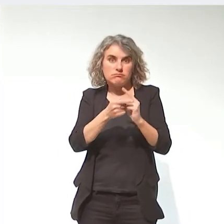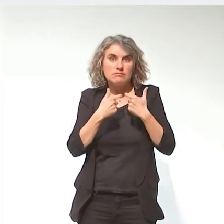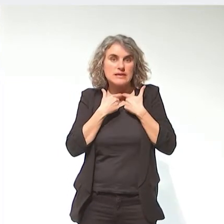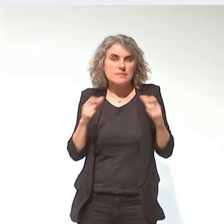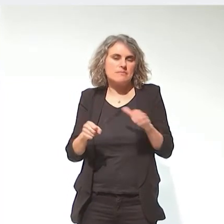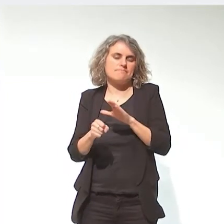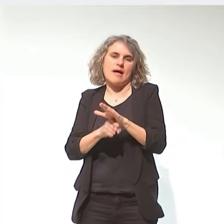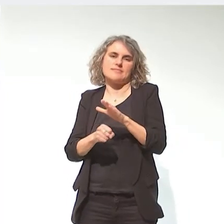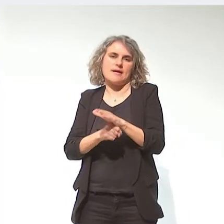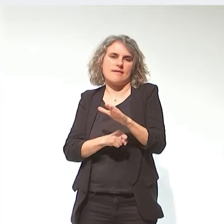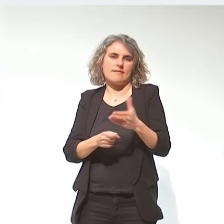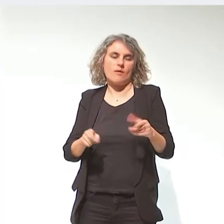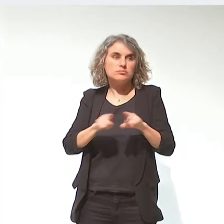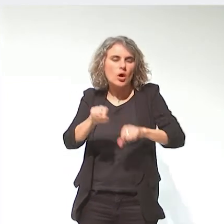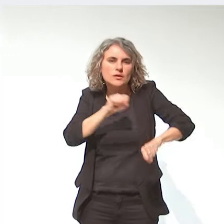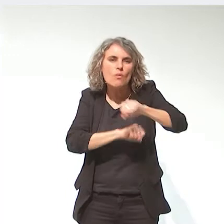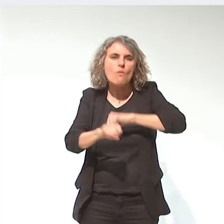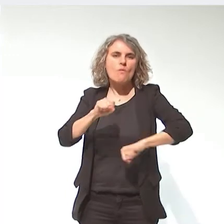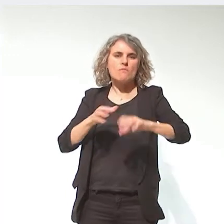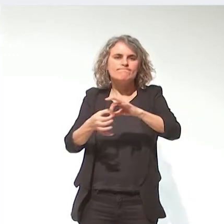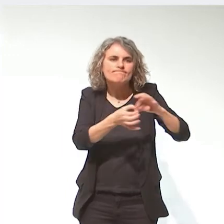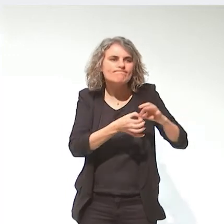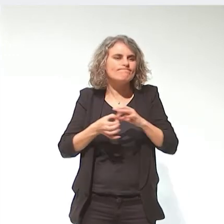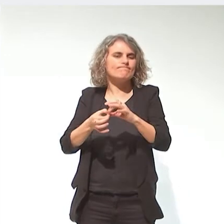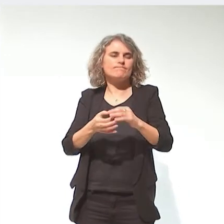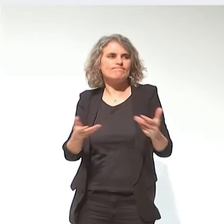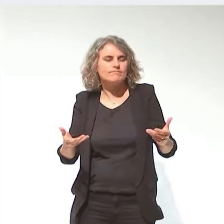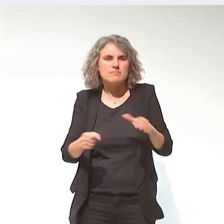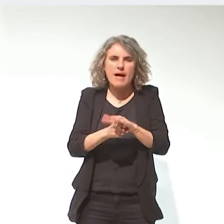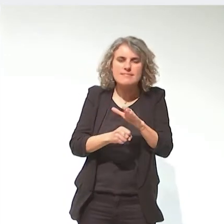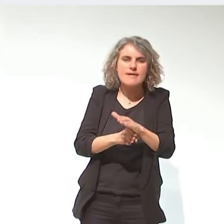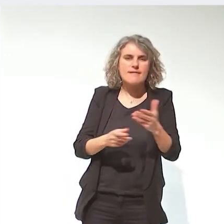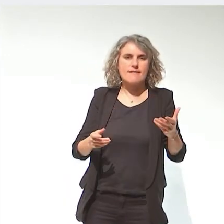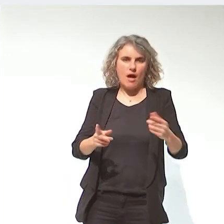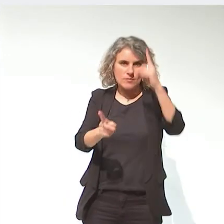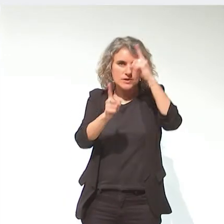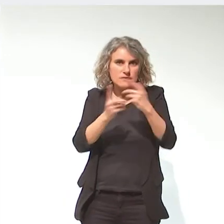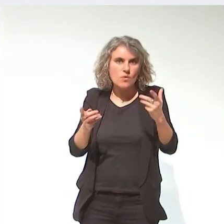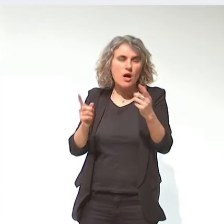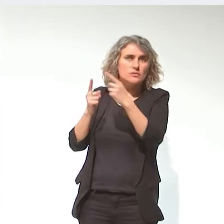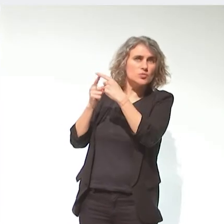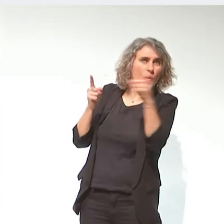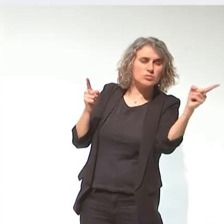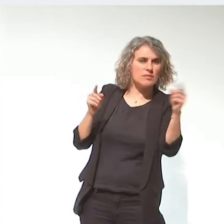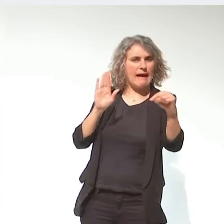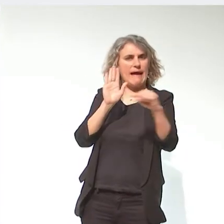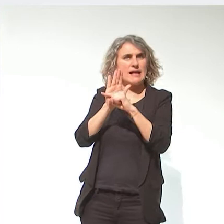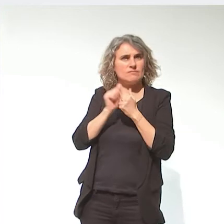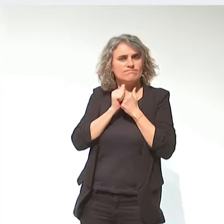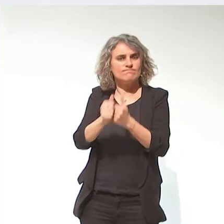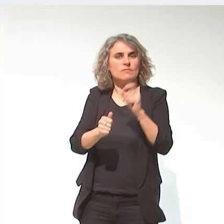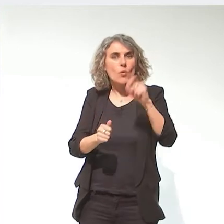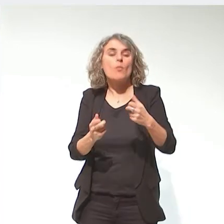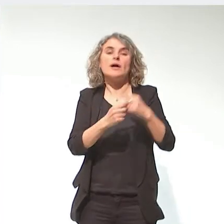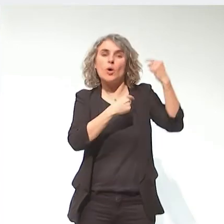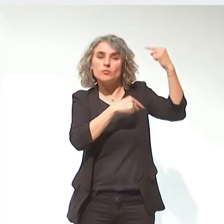comes to making sure that all different entities follow the same rules. When it comes to tourism, there are still challenges. There